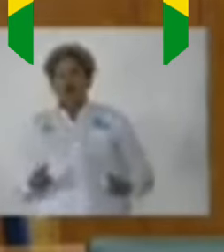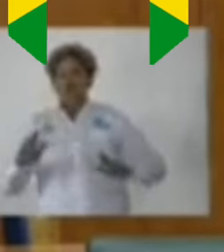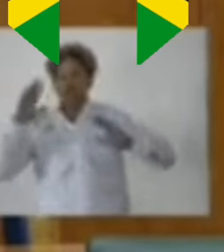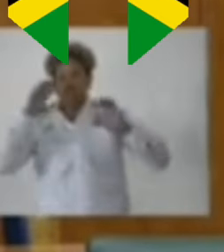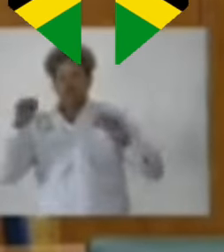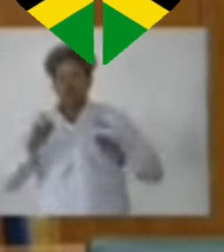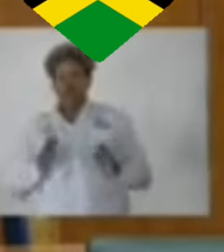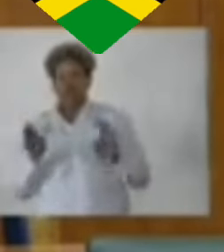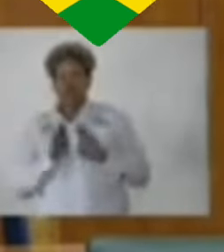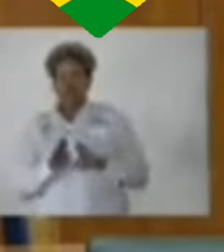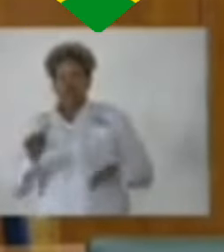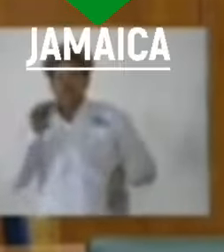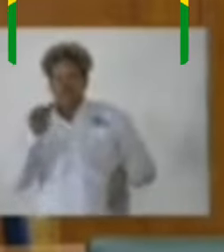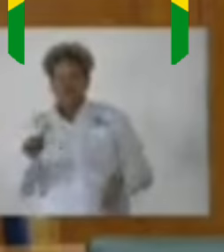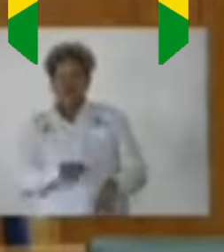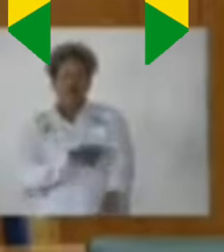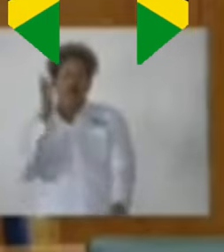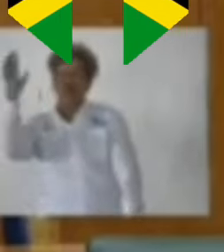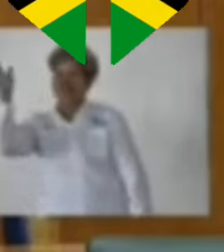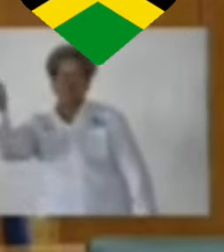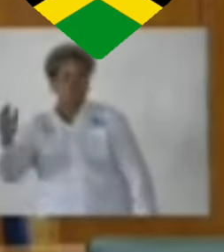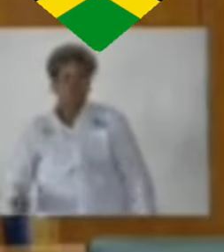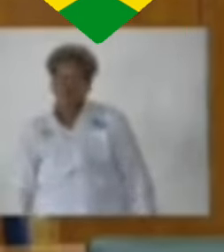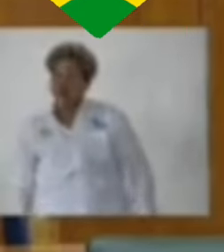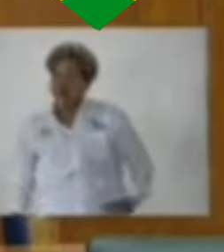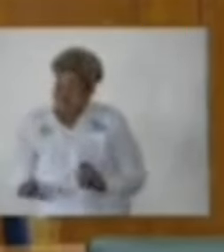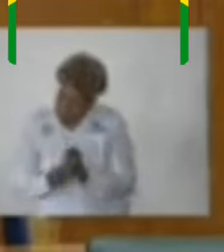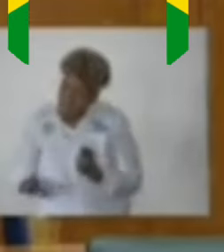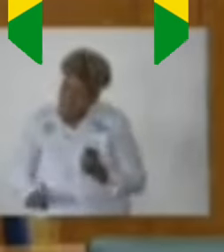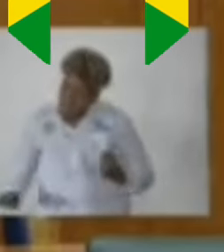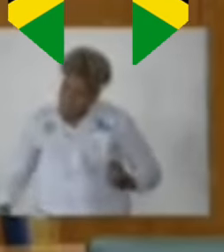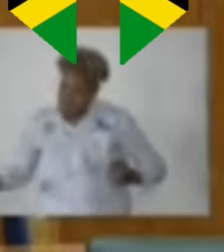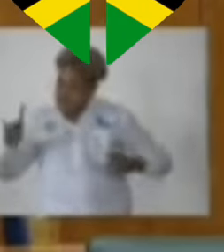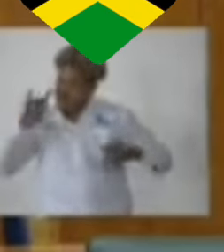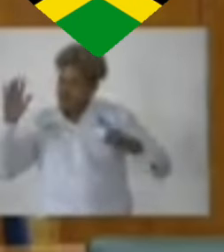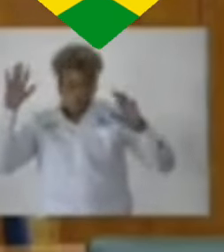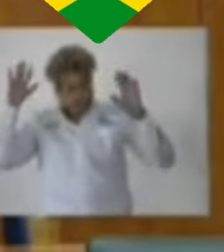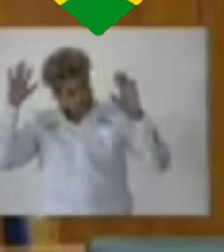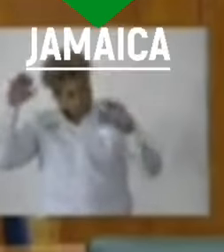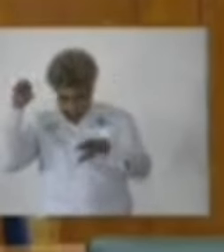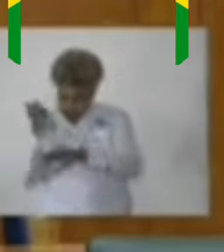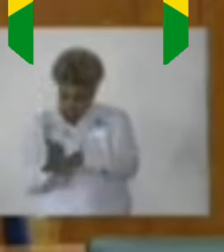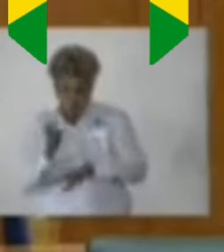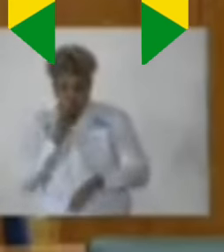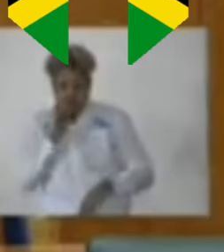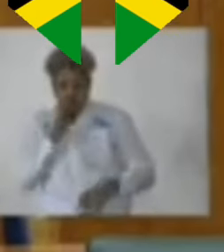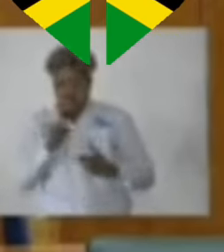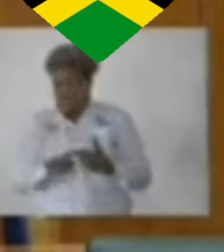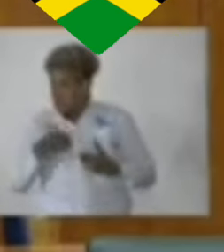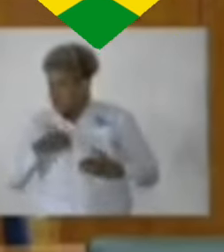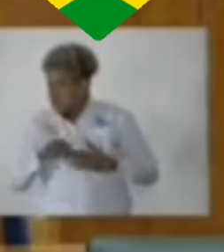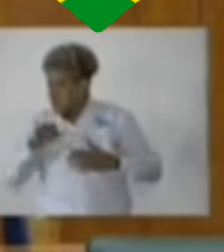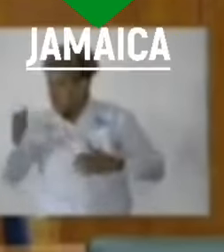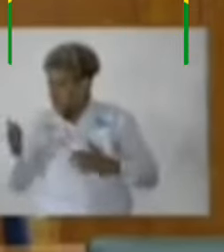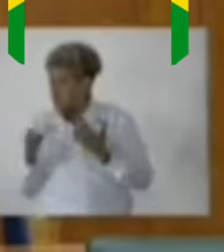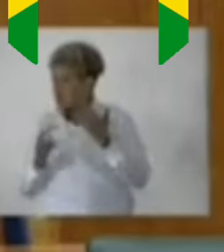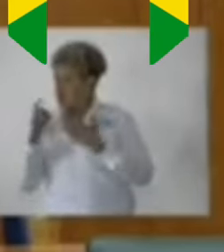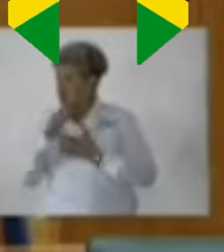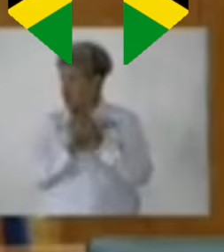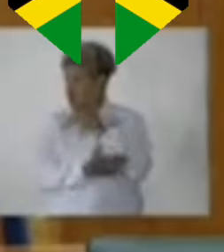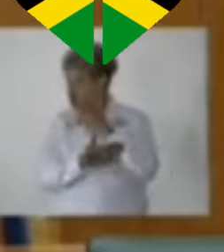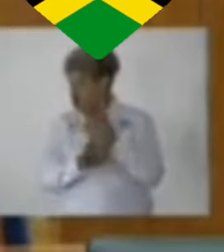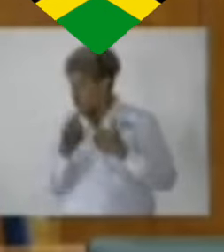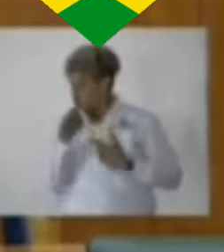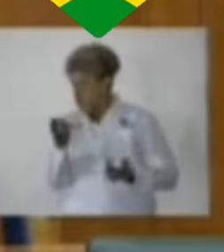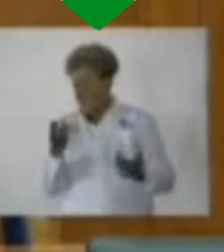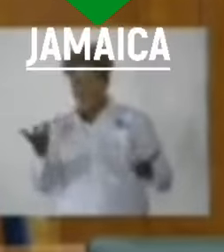as I close, is not long speeches. It's delivering the water. A friend of mine in another Caribbean country once